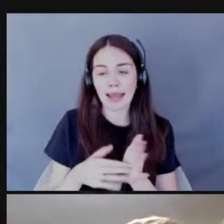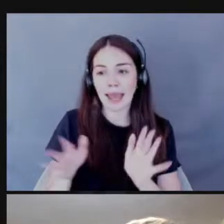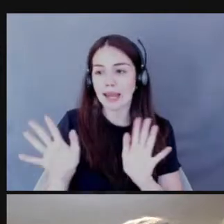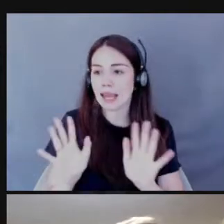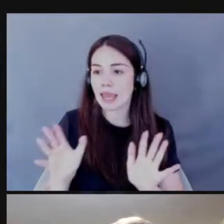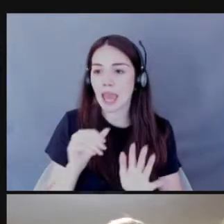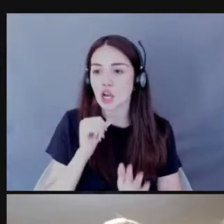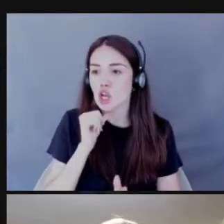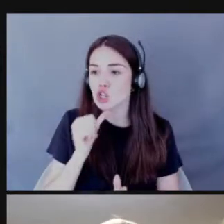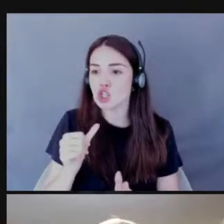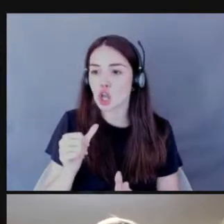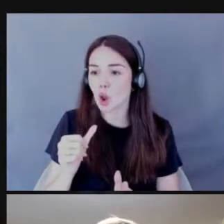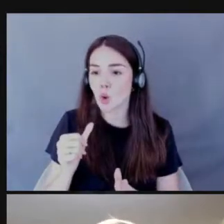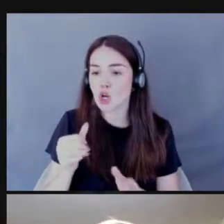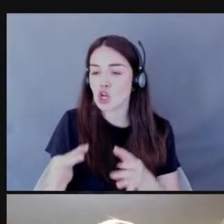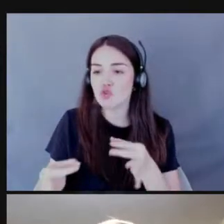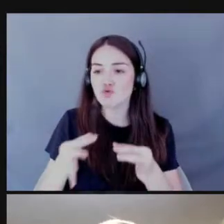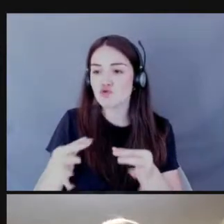as a monster."